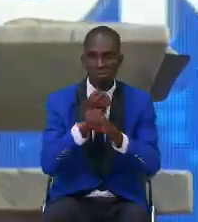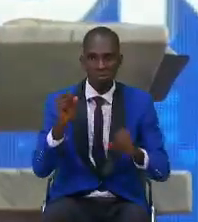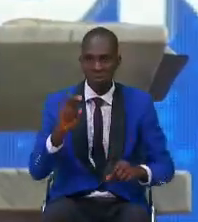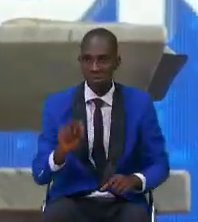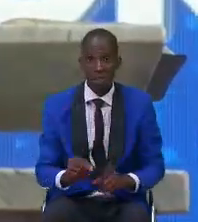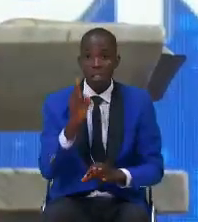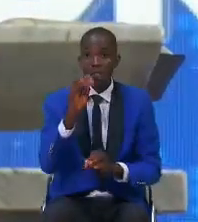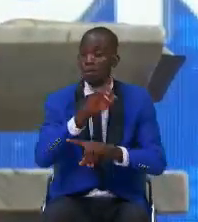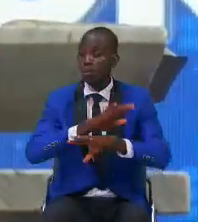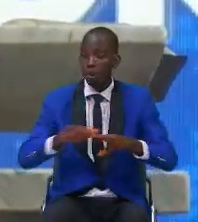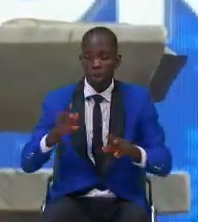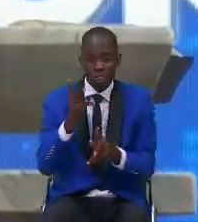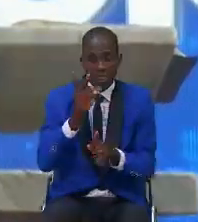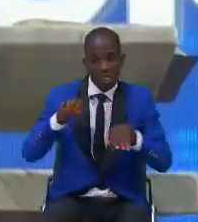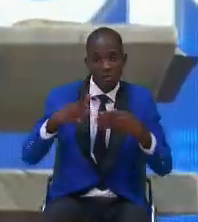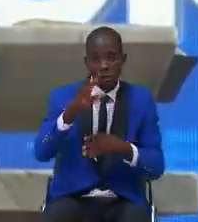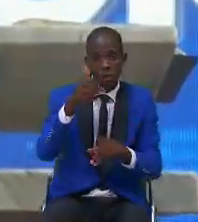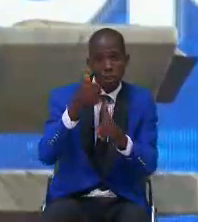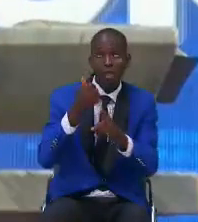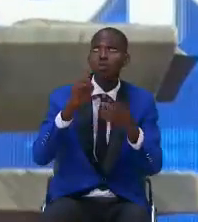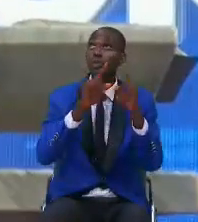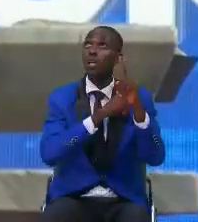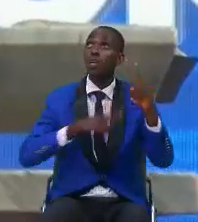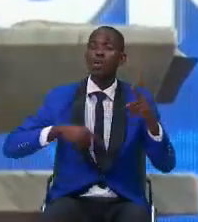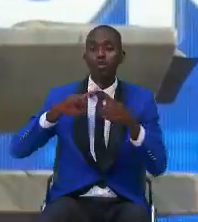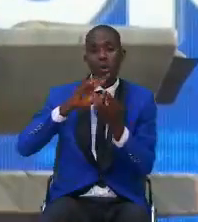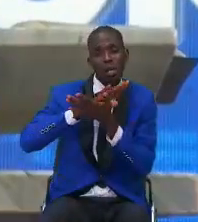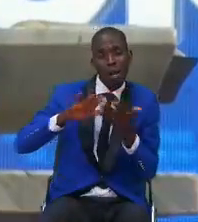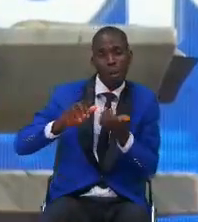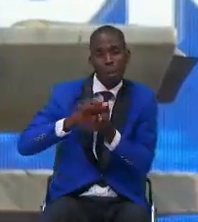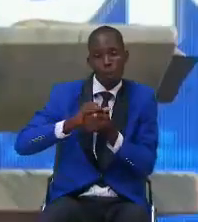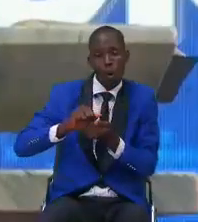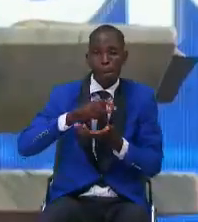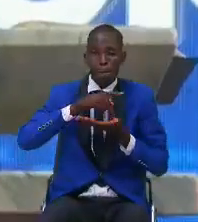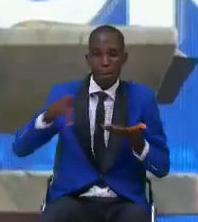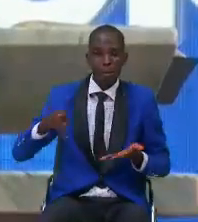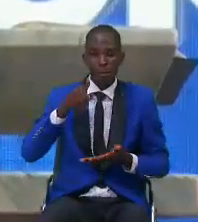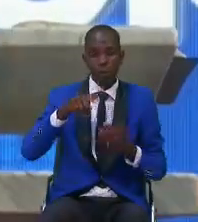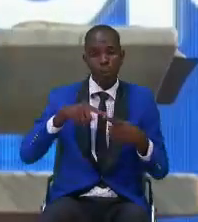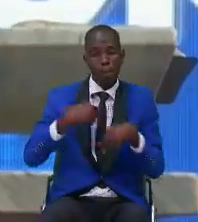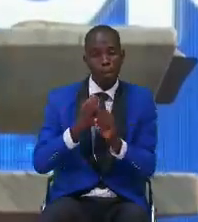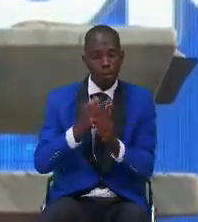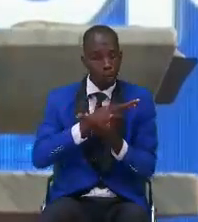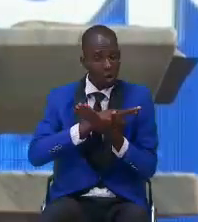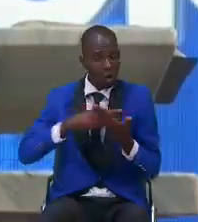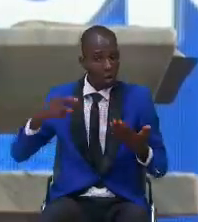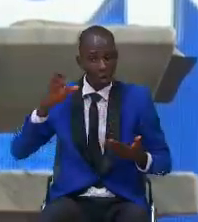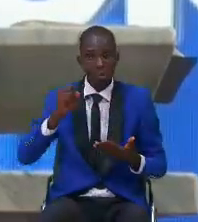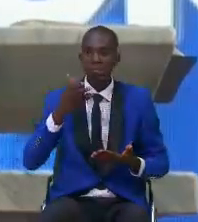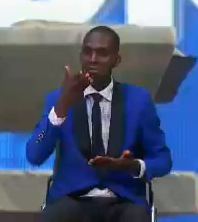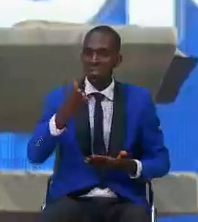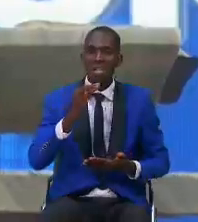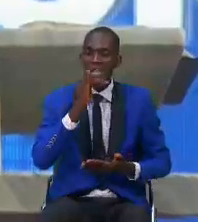no salvation. And if you don't give yourself unto the Lord to cleanse you and to wash you and to purge you and to make